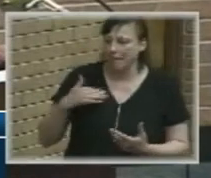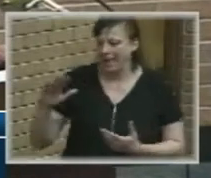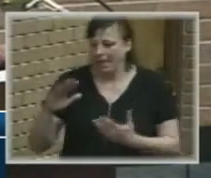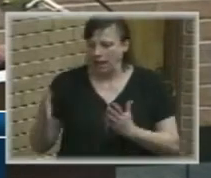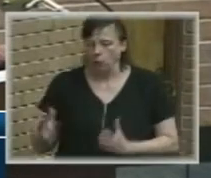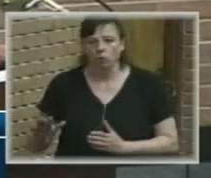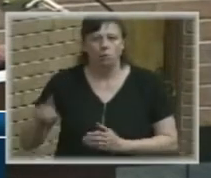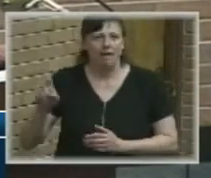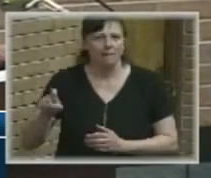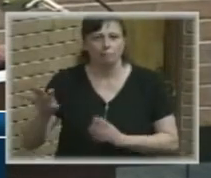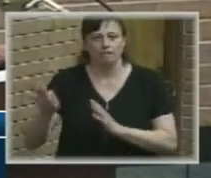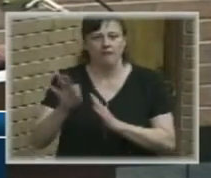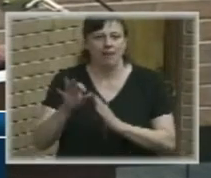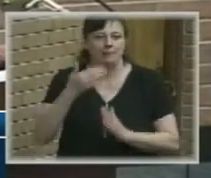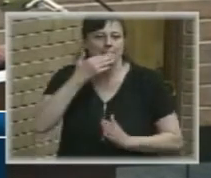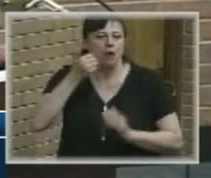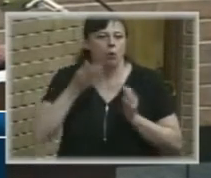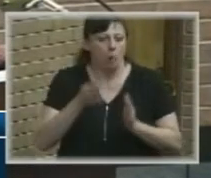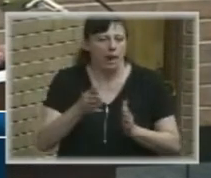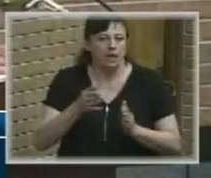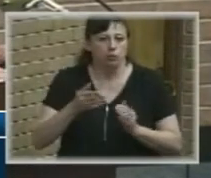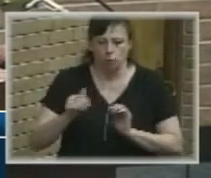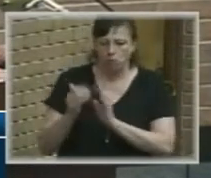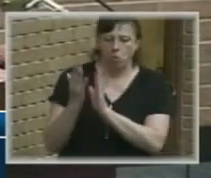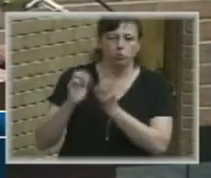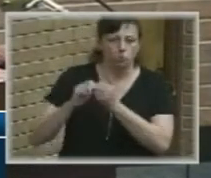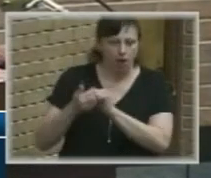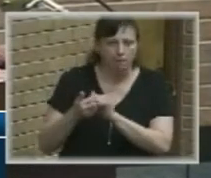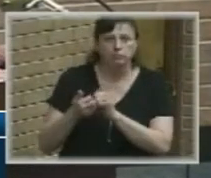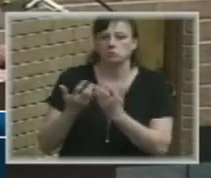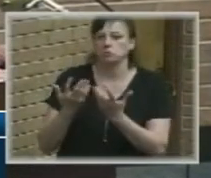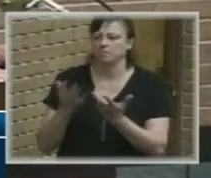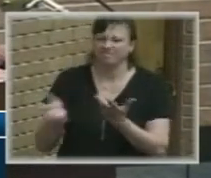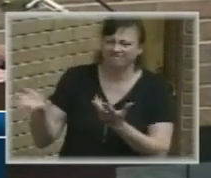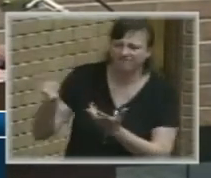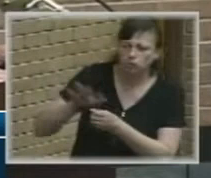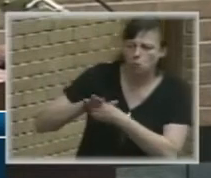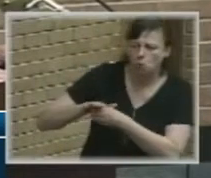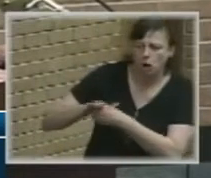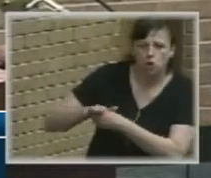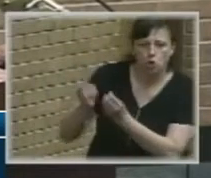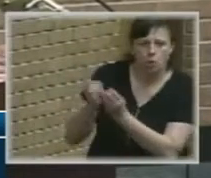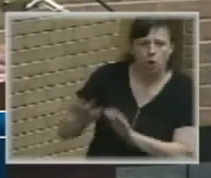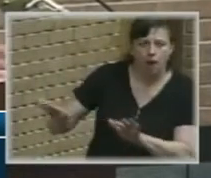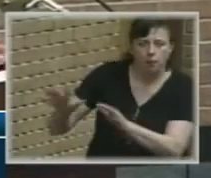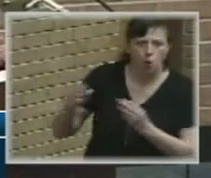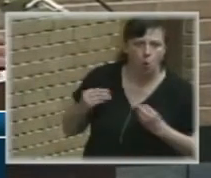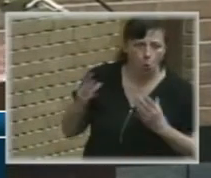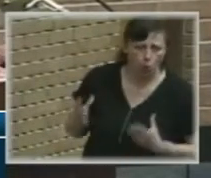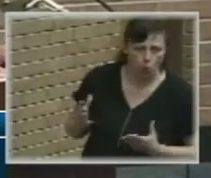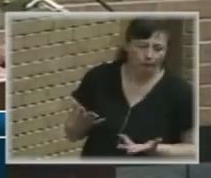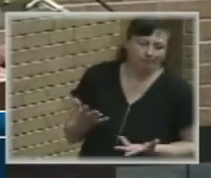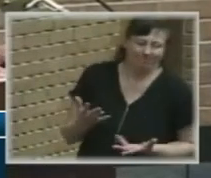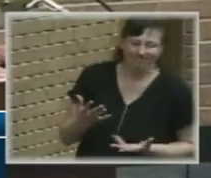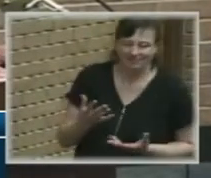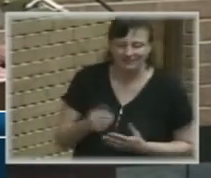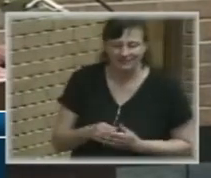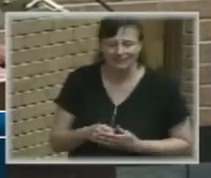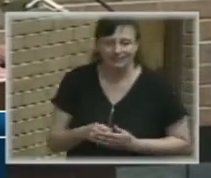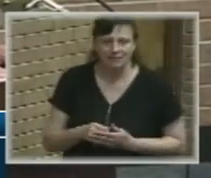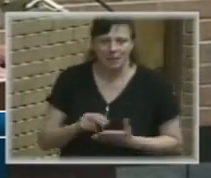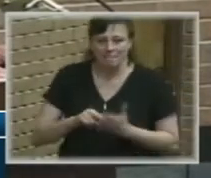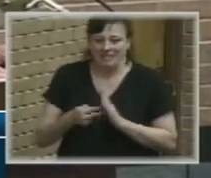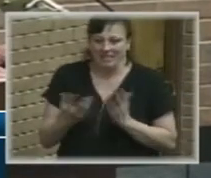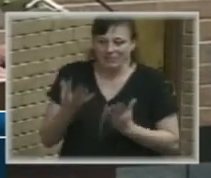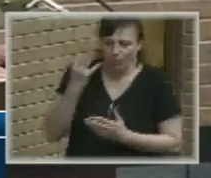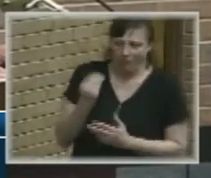maybe a different way if we feel strongly enough to put pressure on a property owner, for lack of a better term, at least let them